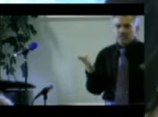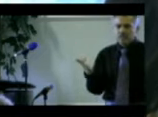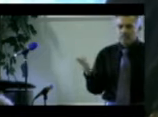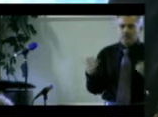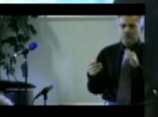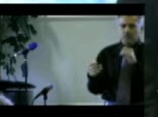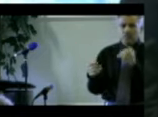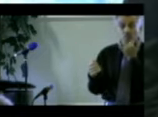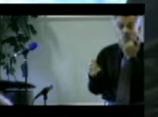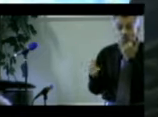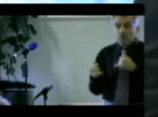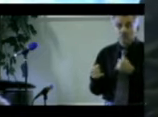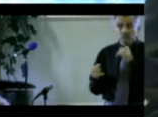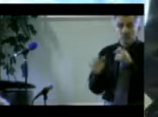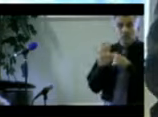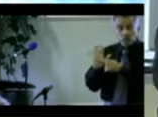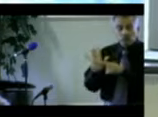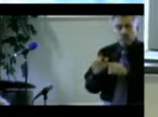seen.